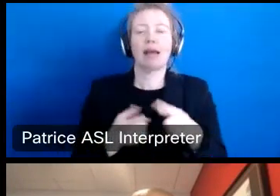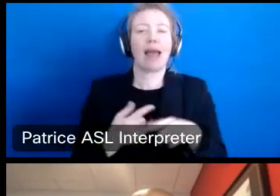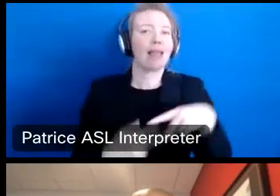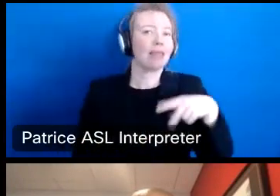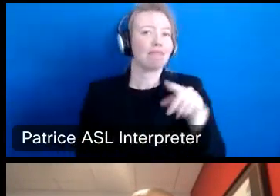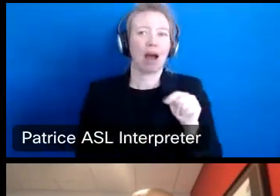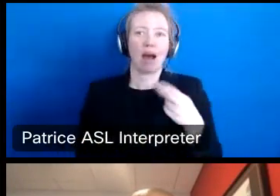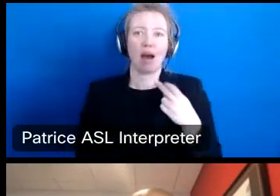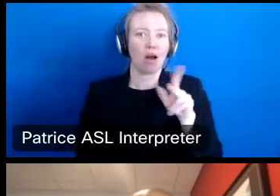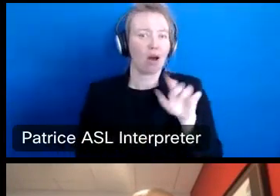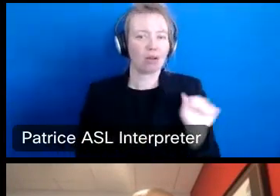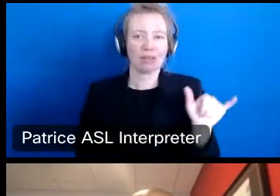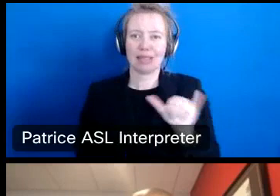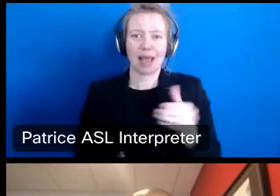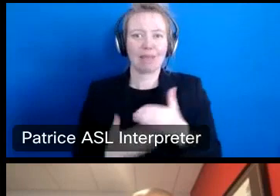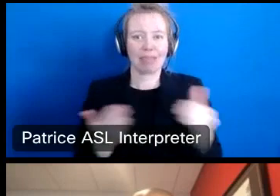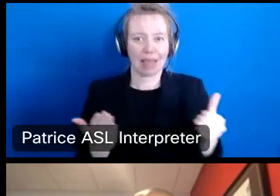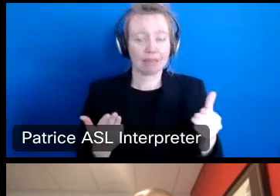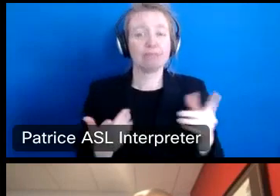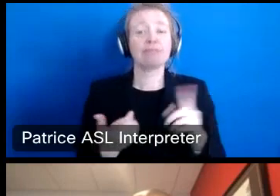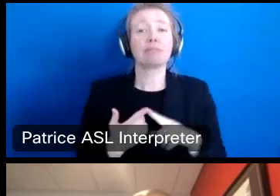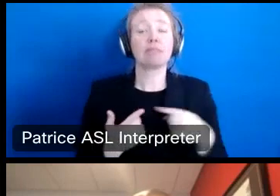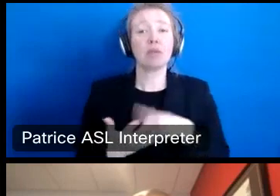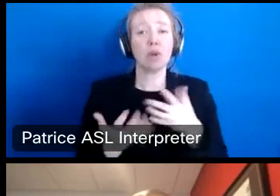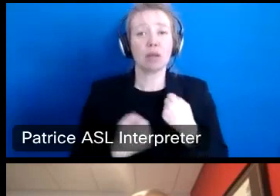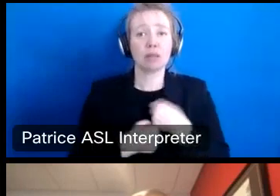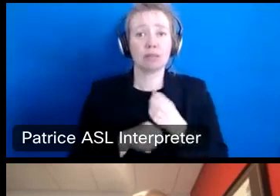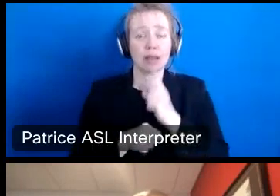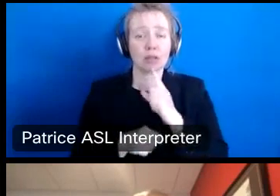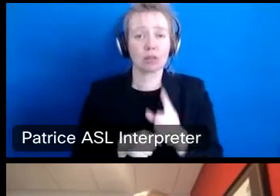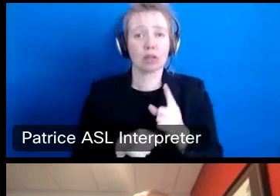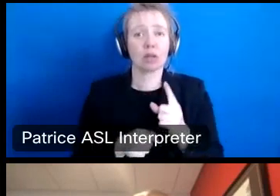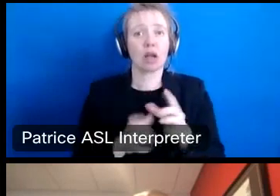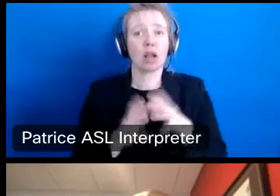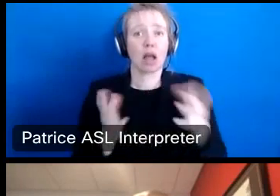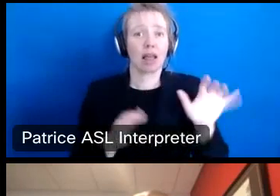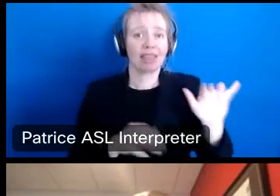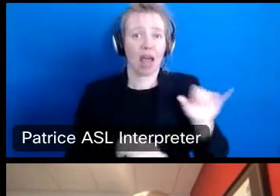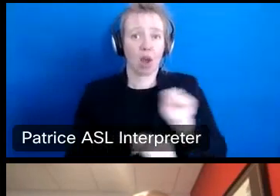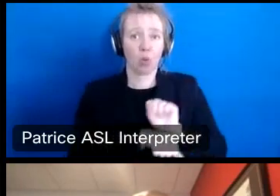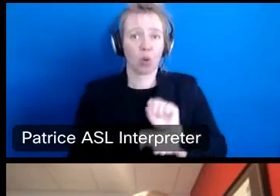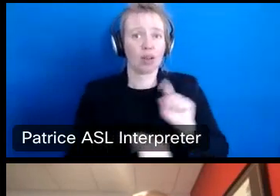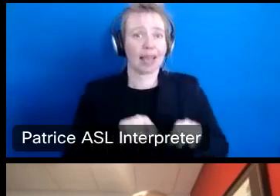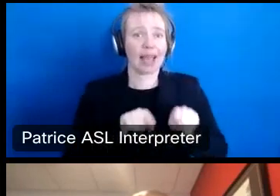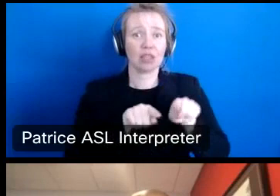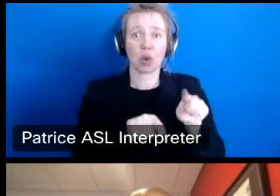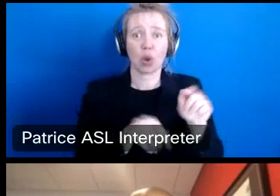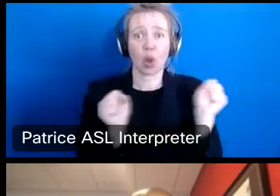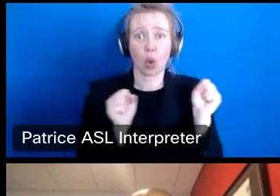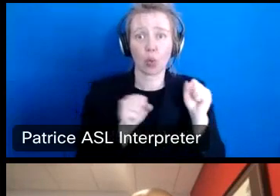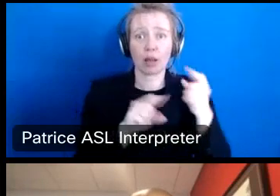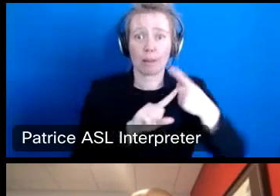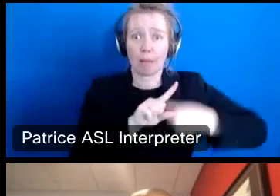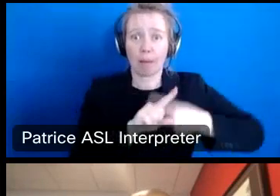thing. A lot of times on the potholes, we want to make sure, and a lot of times some of that work may not be able to be done during the winter months because of the